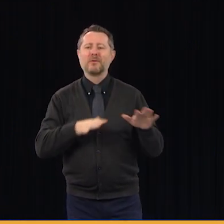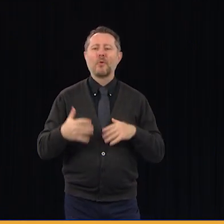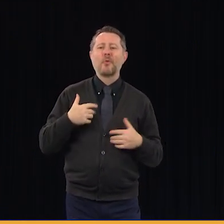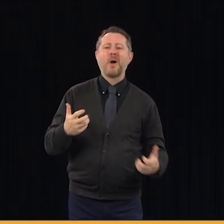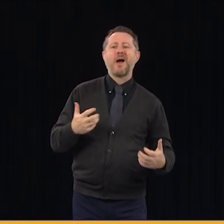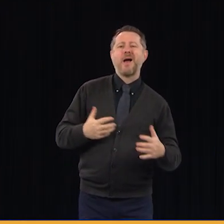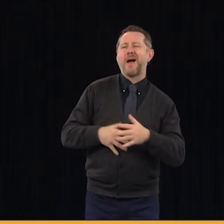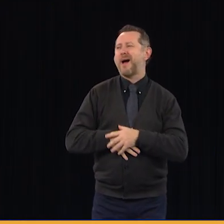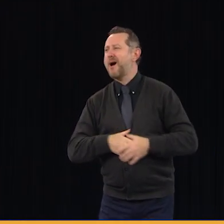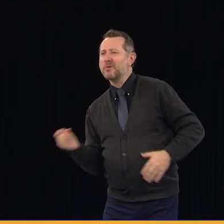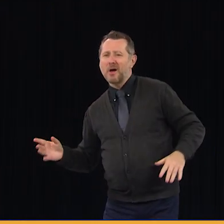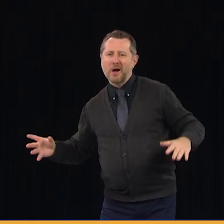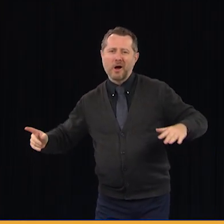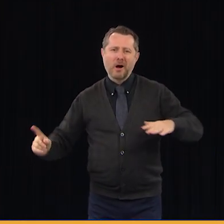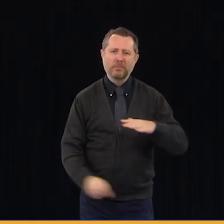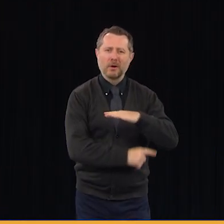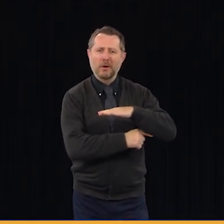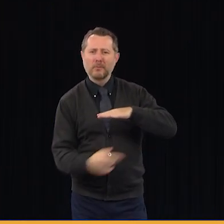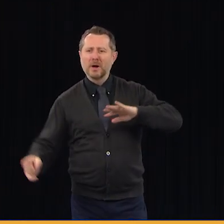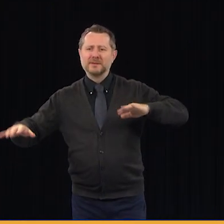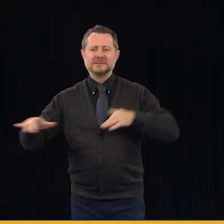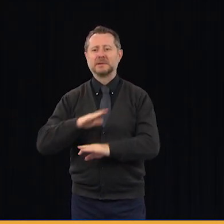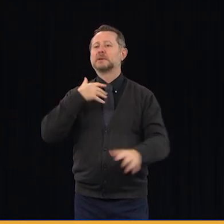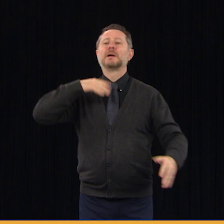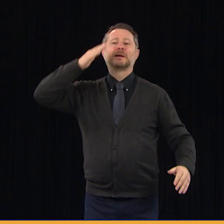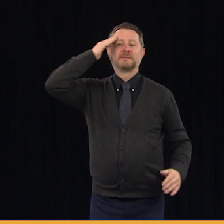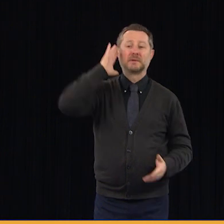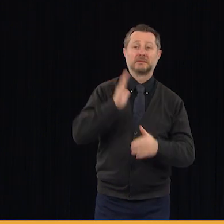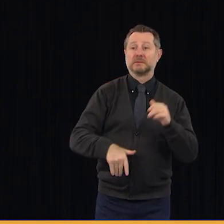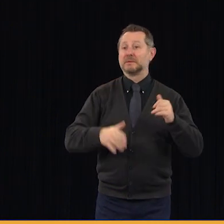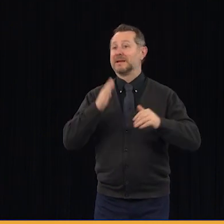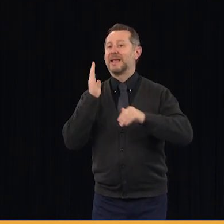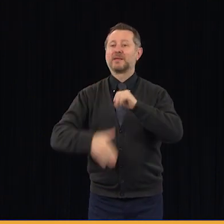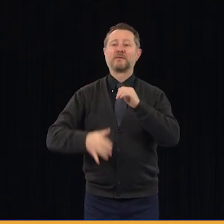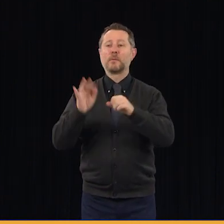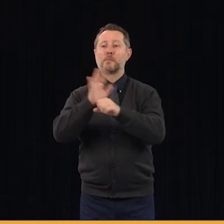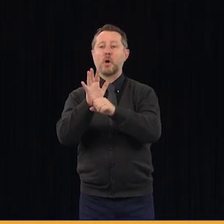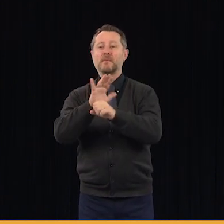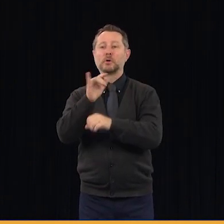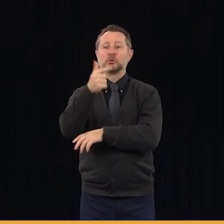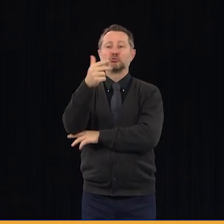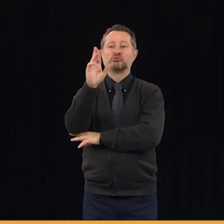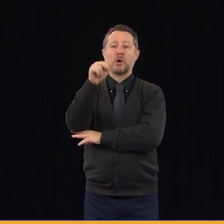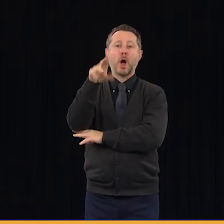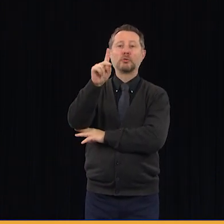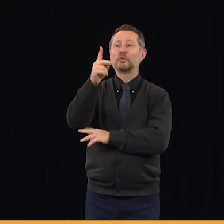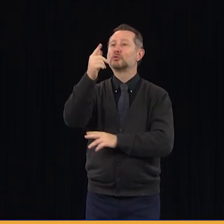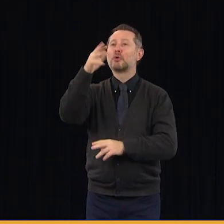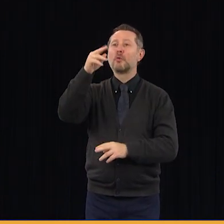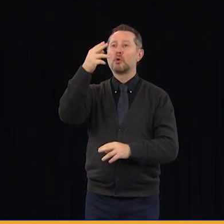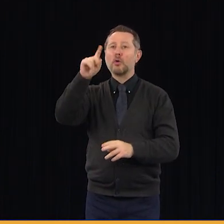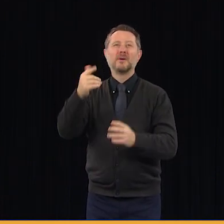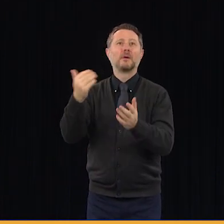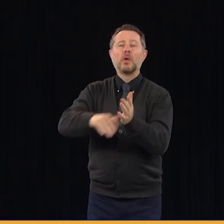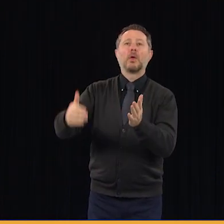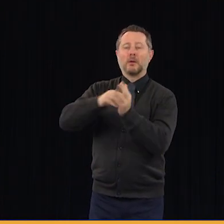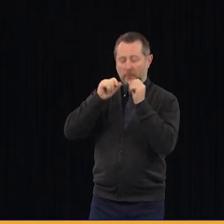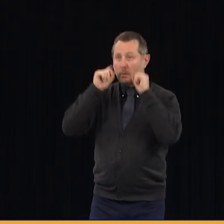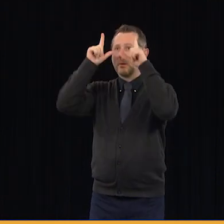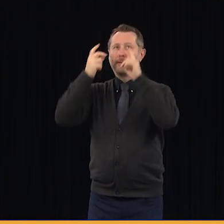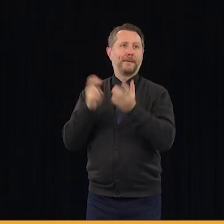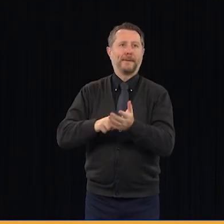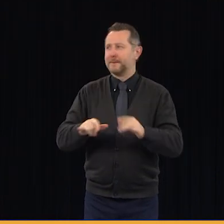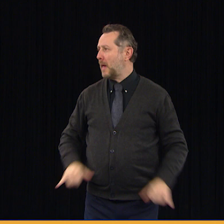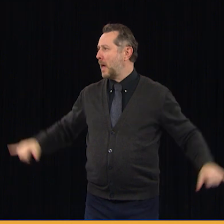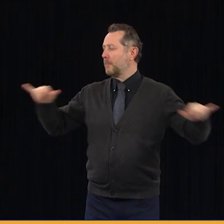and end this Groundhog Day reality. Yeah, you're not out of the woods. And